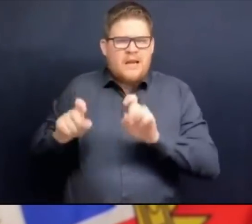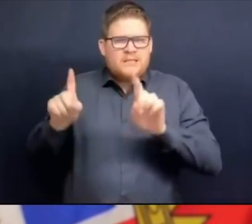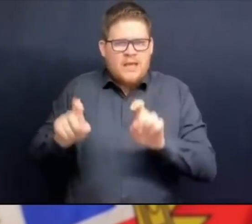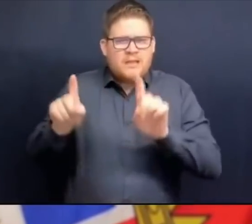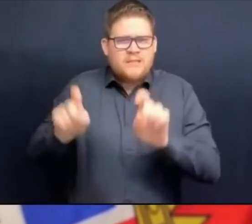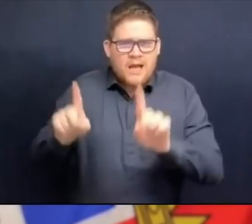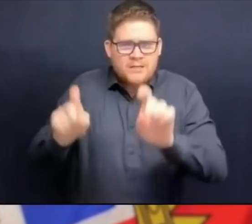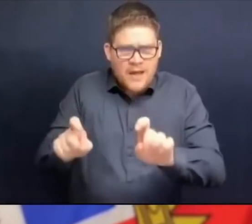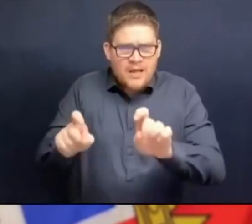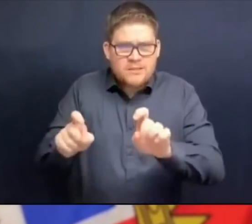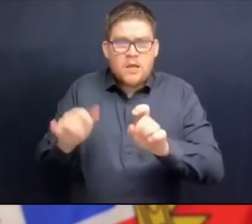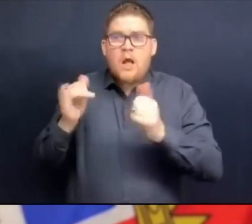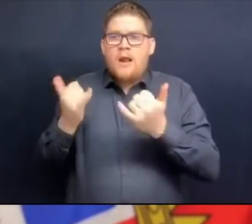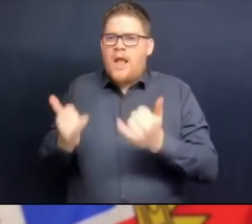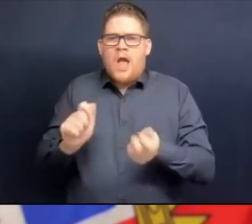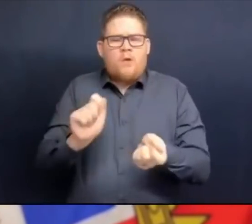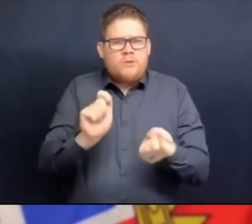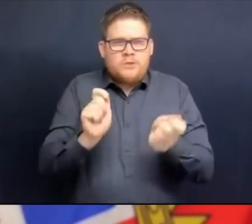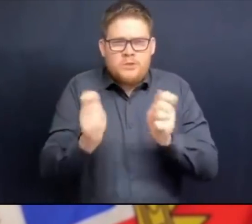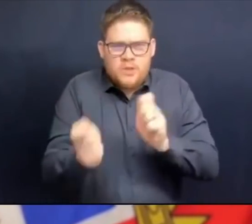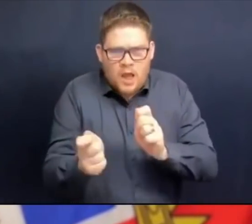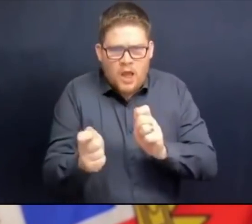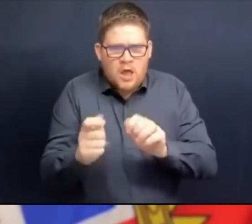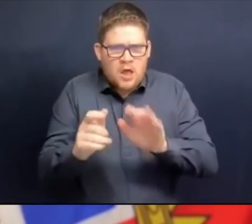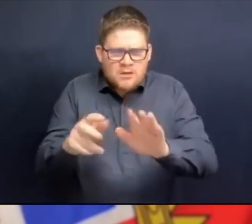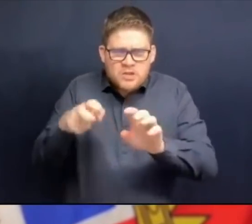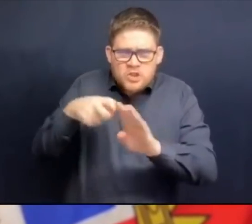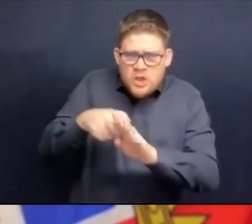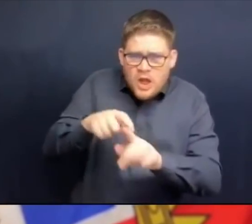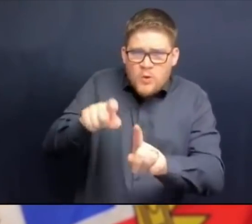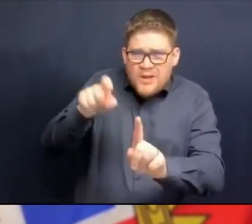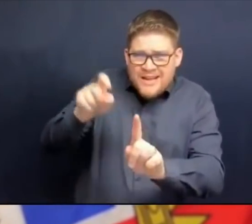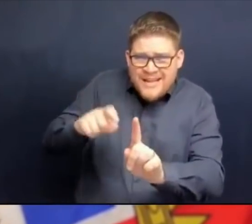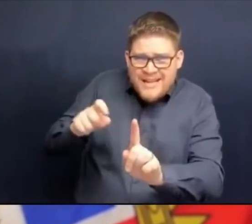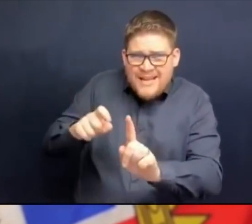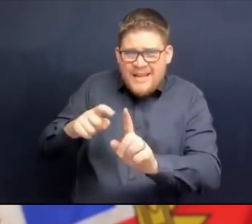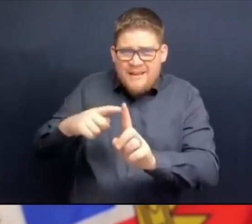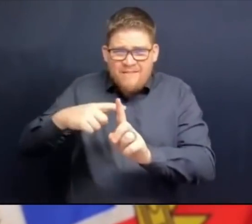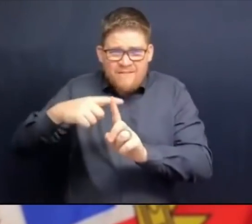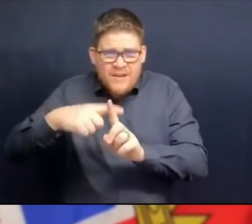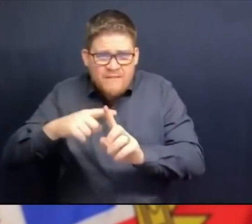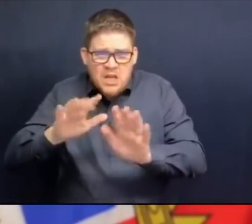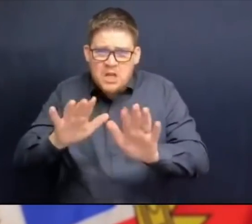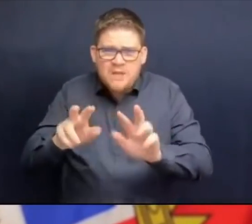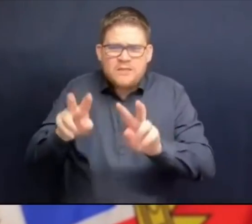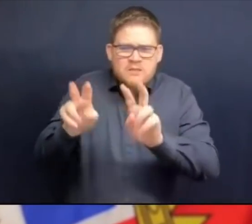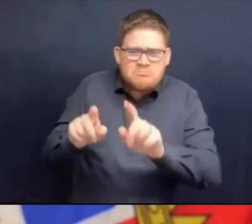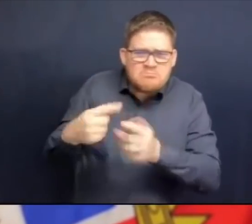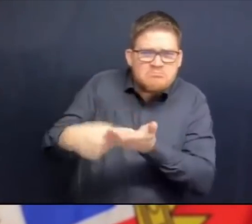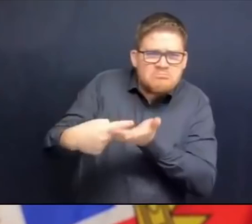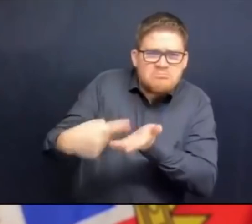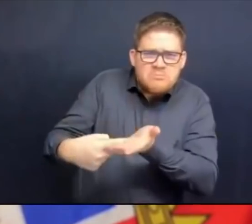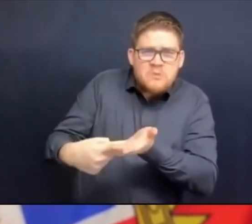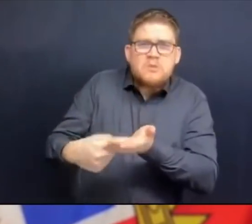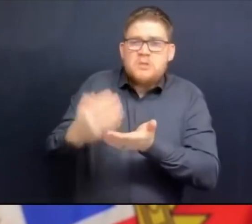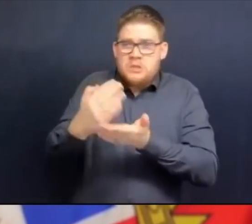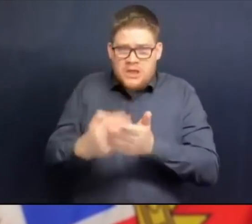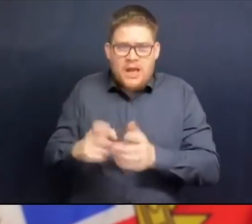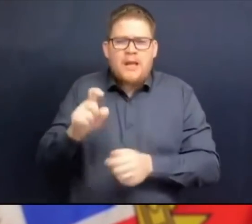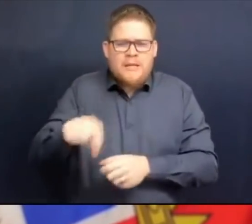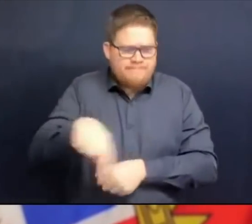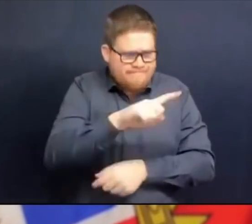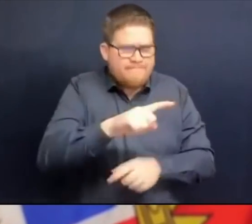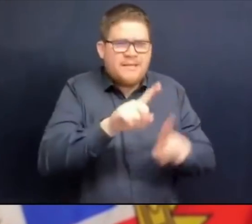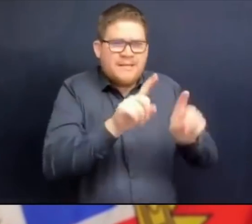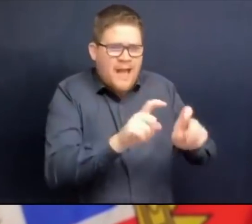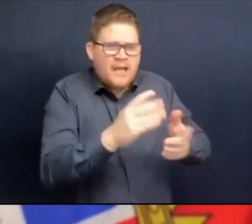because it affects their health management or because it's important for them in terms of returning to work. And because of